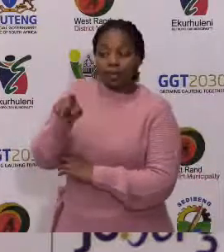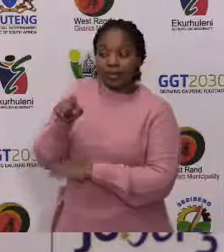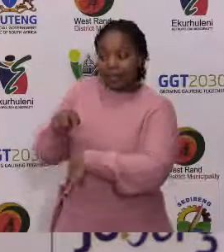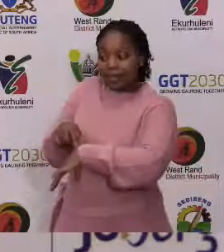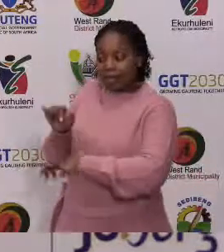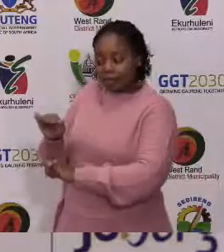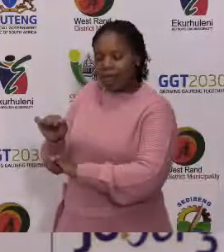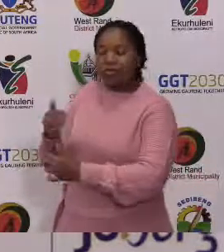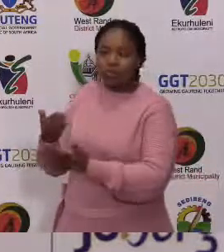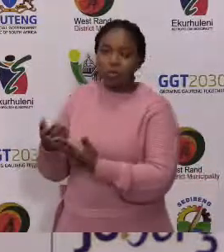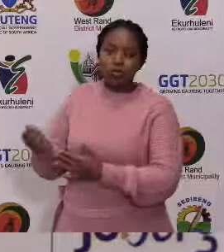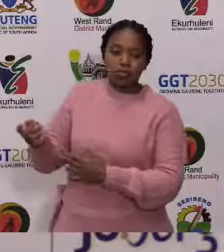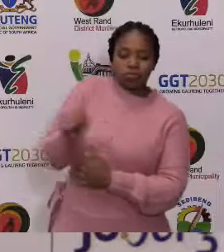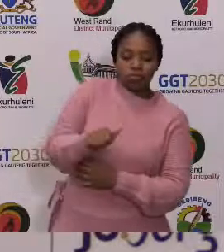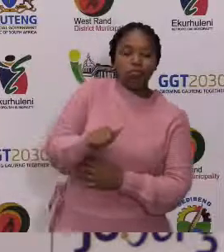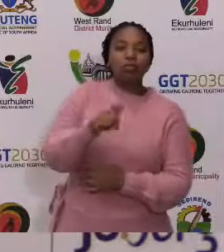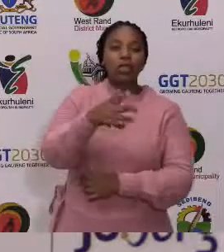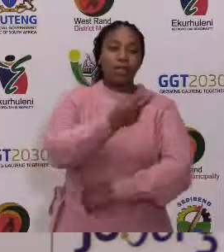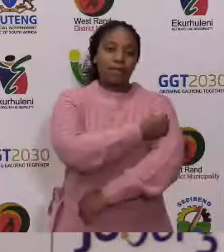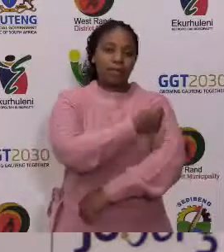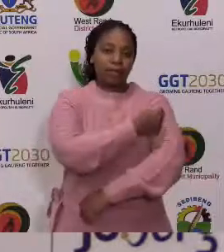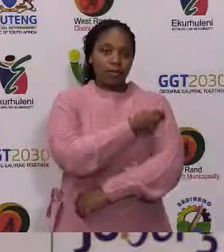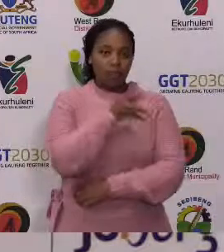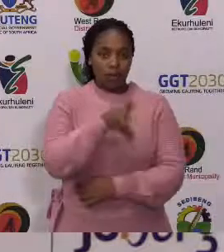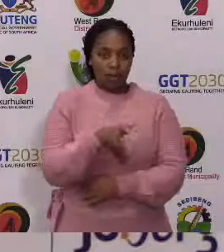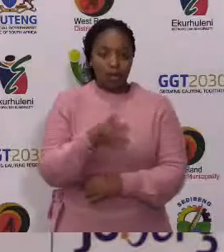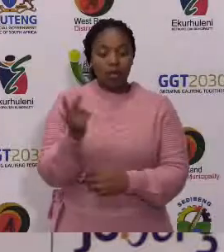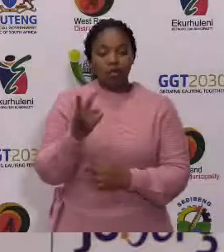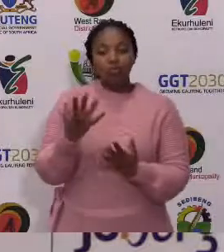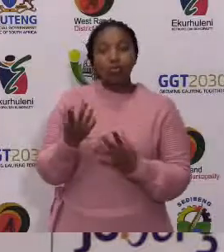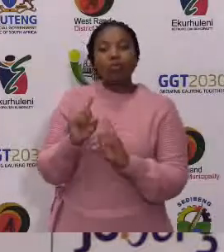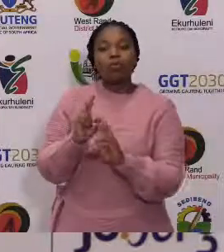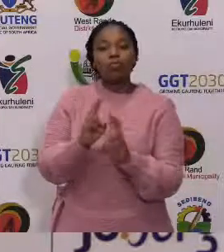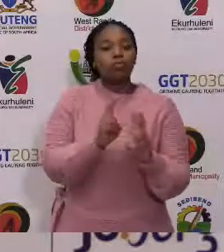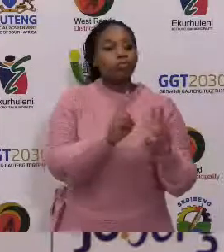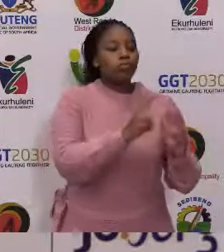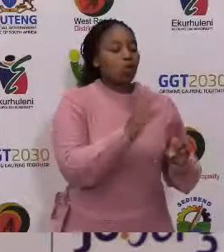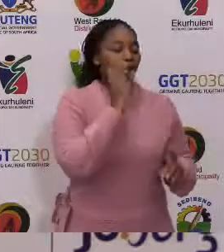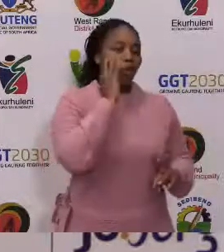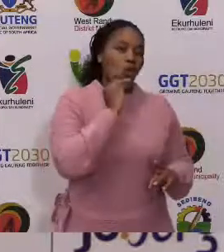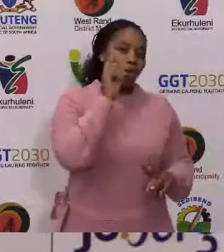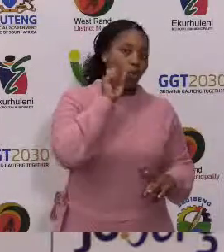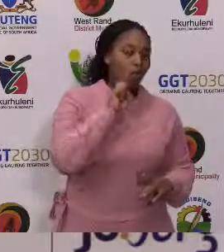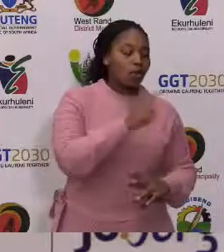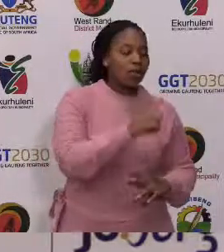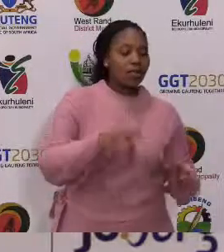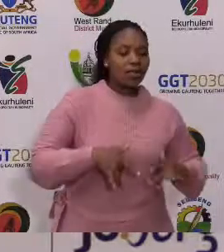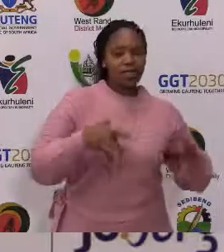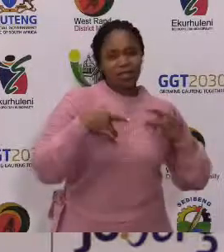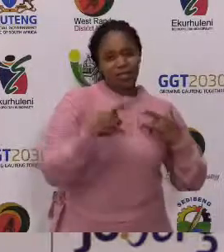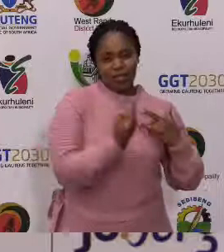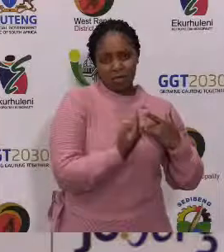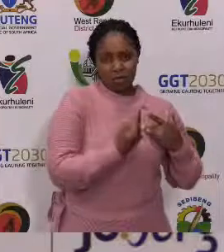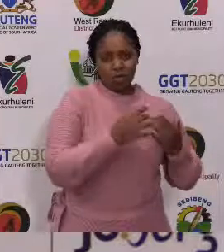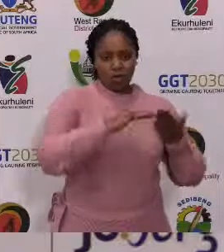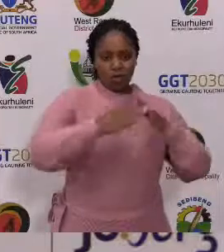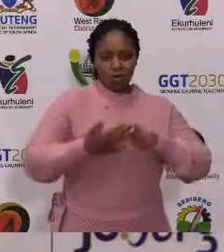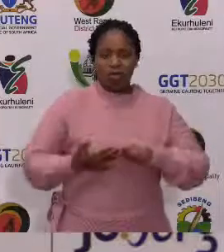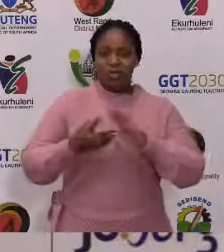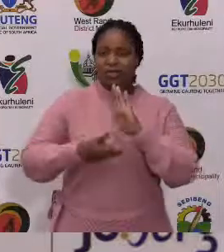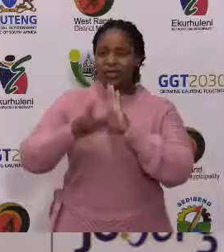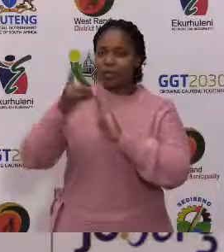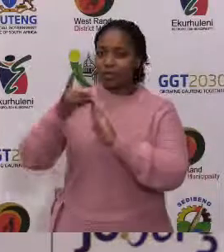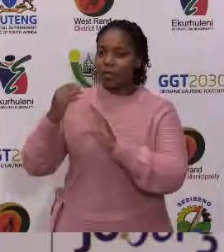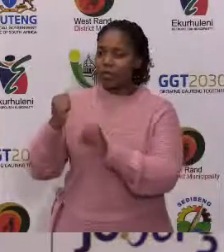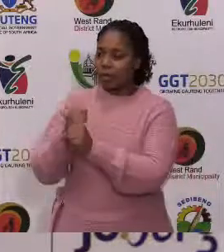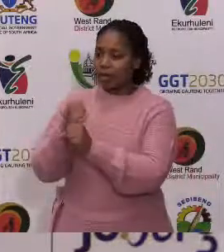be vaccinated. We've also gone to the elderly that are living in their own households through our community development workers and